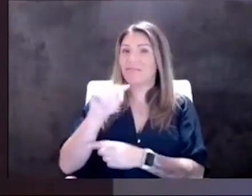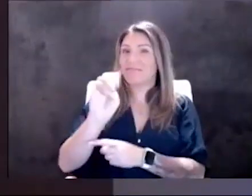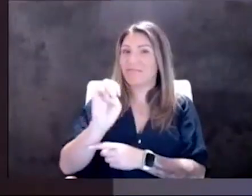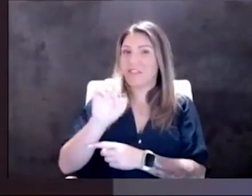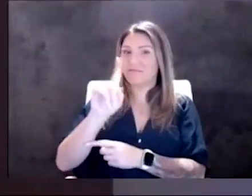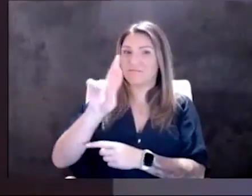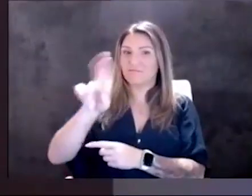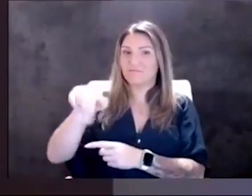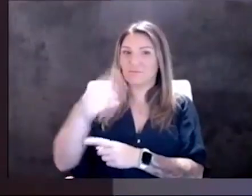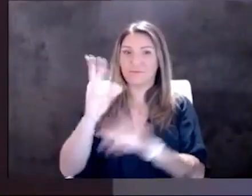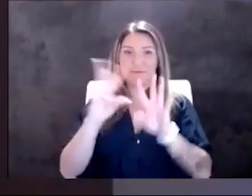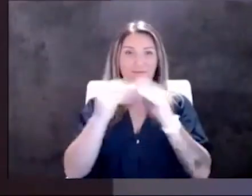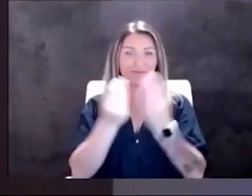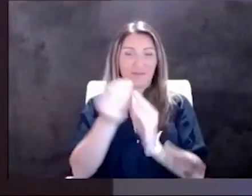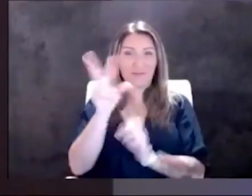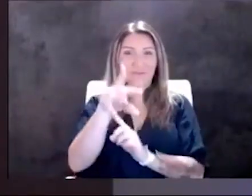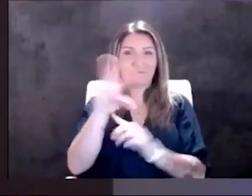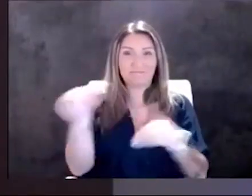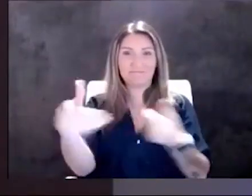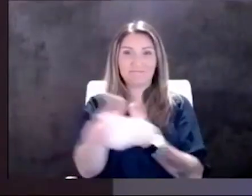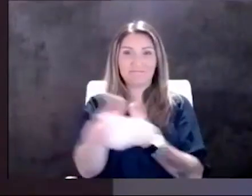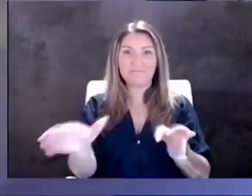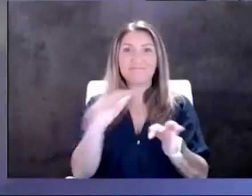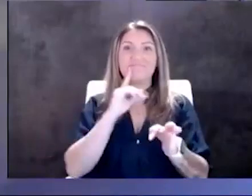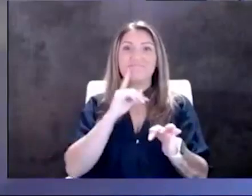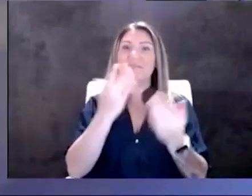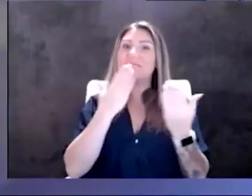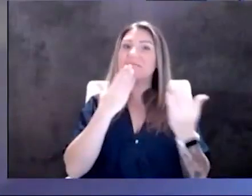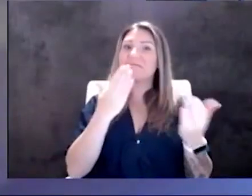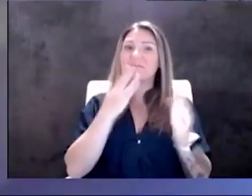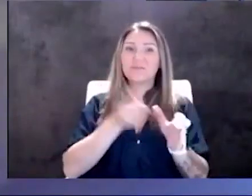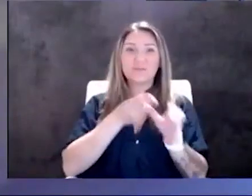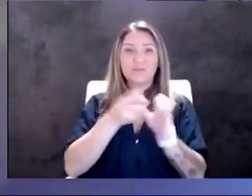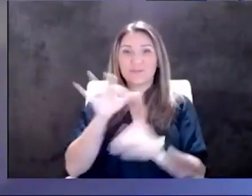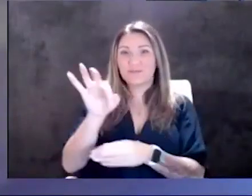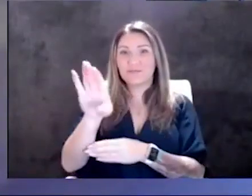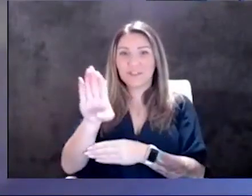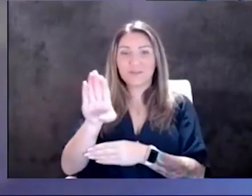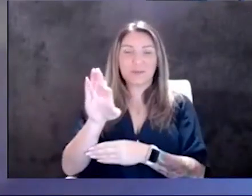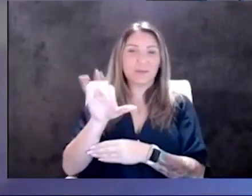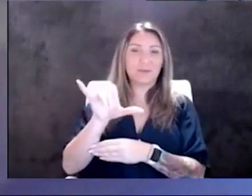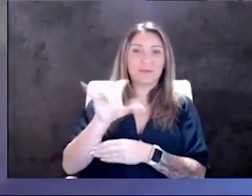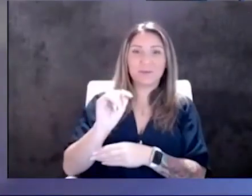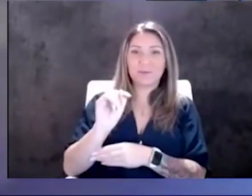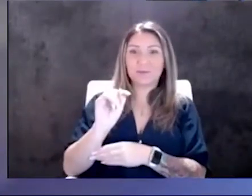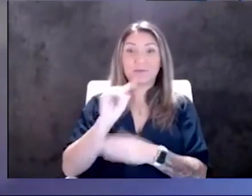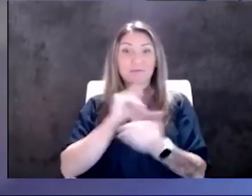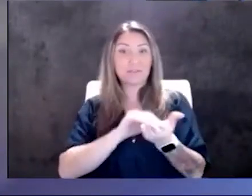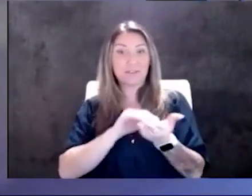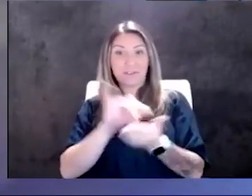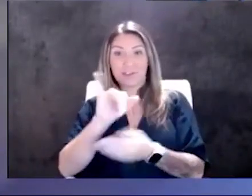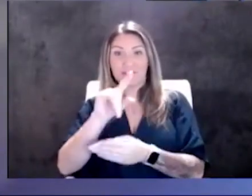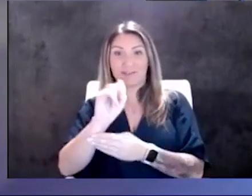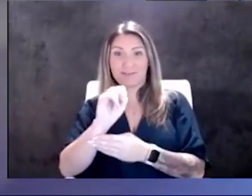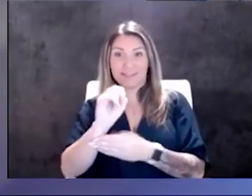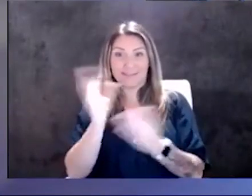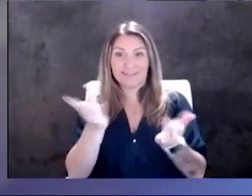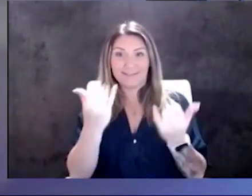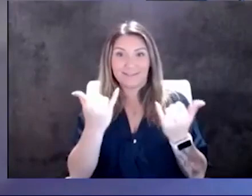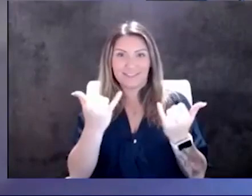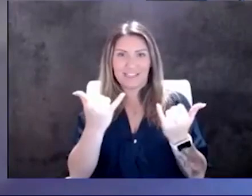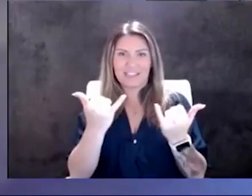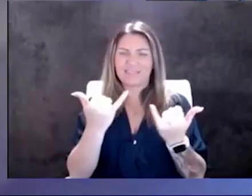us today on Facebook and YouTube. Dr. Stites is here with us today. How are you? I'm good. We're talking about chronic pain.